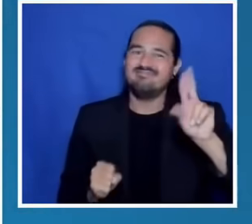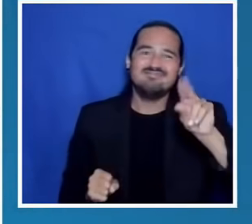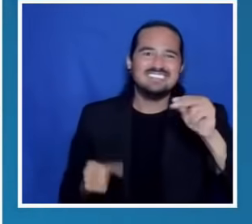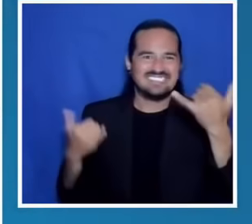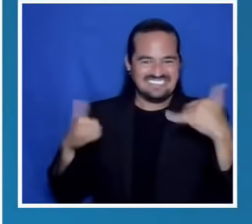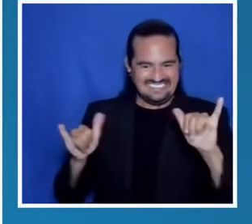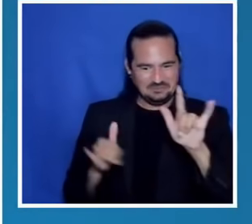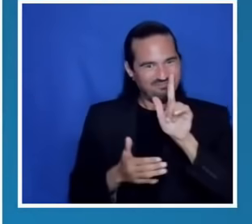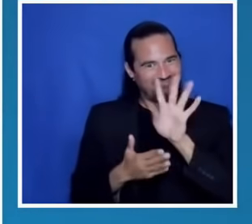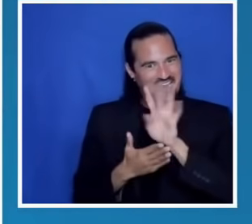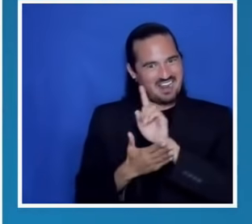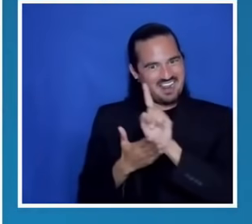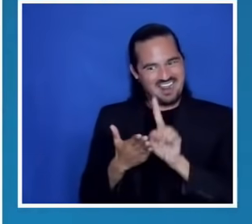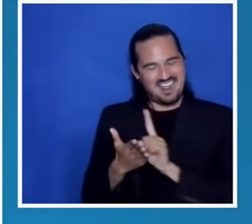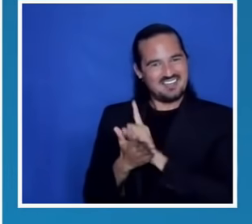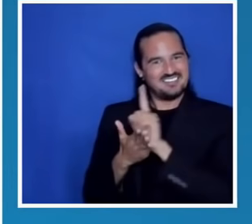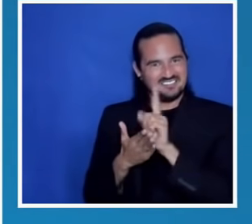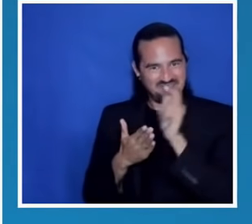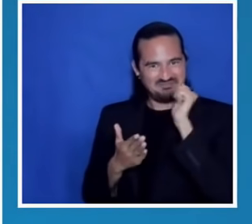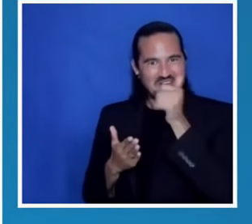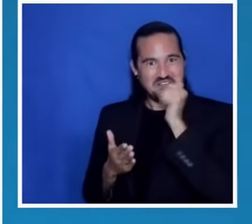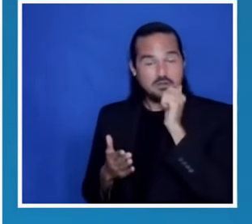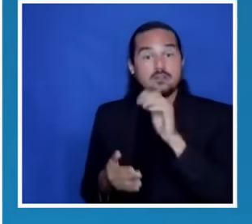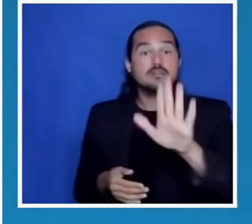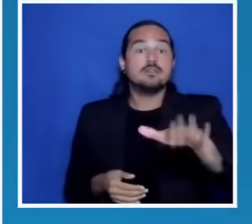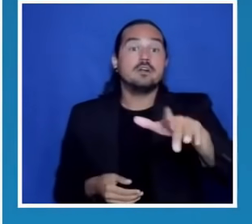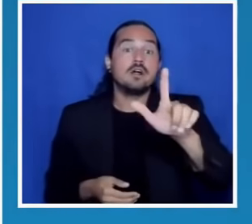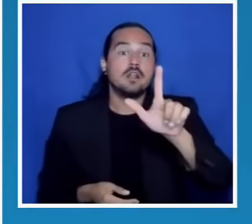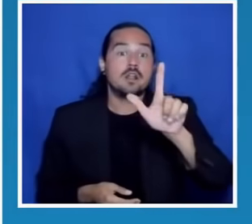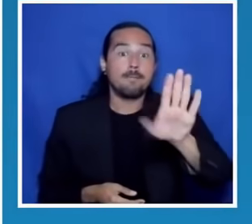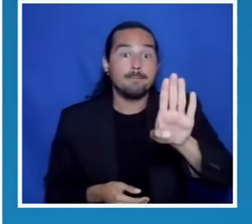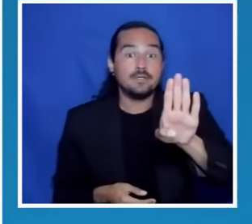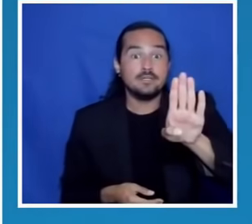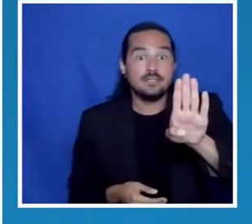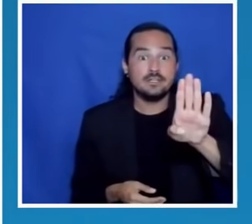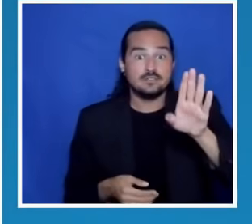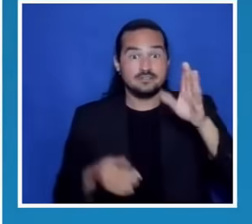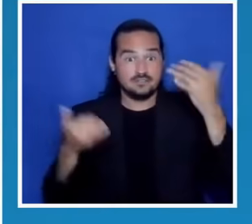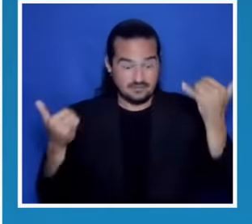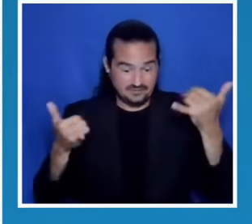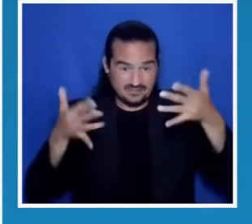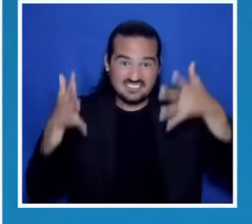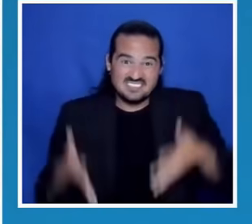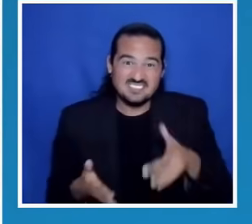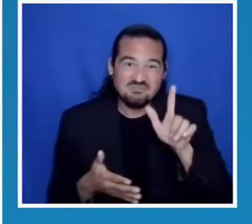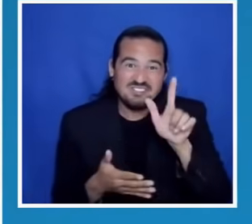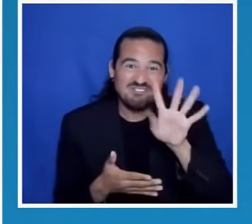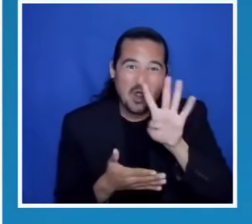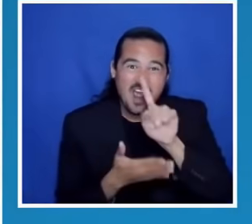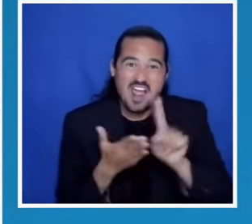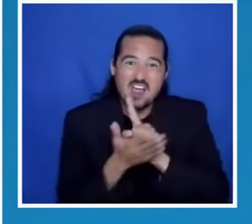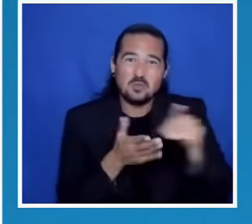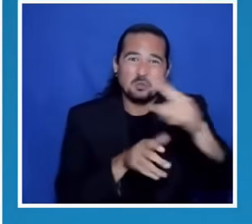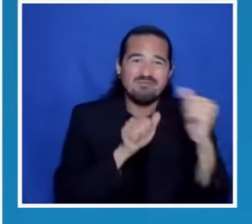Long Beach, we have 24 more hours to vote no on this Republican recall.